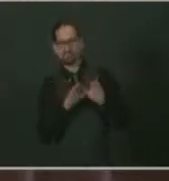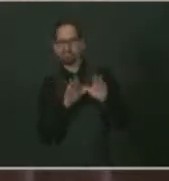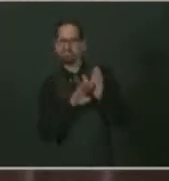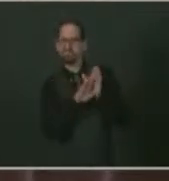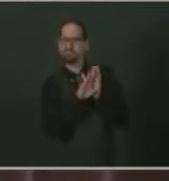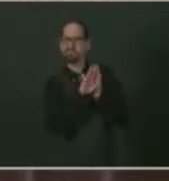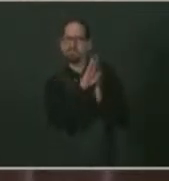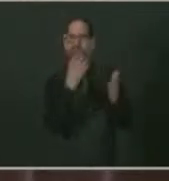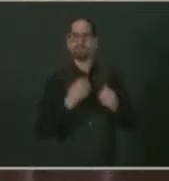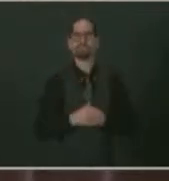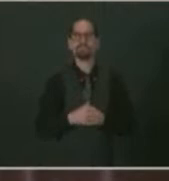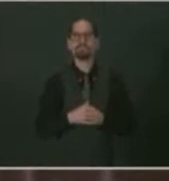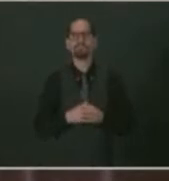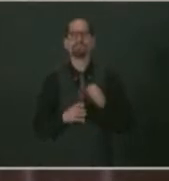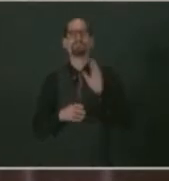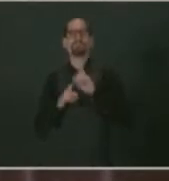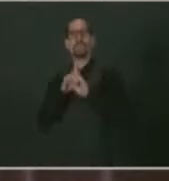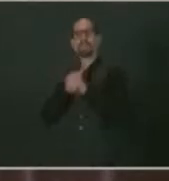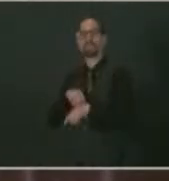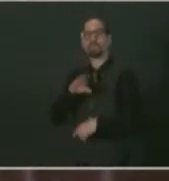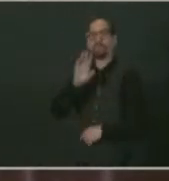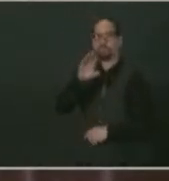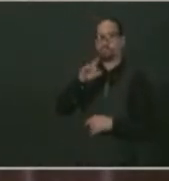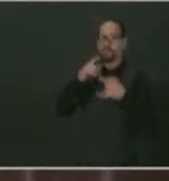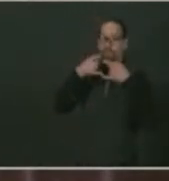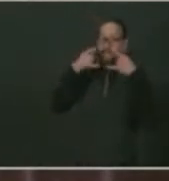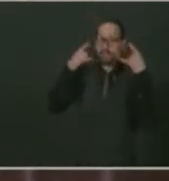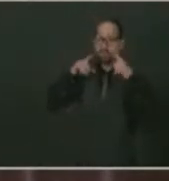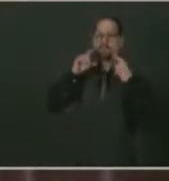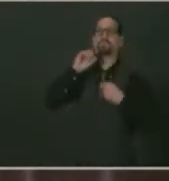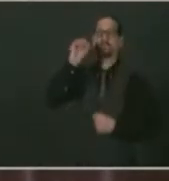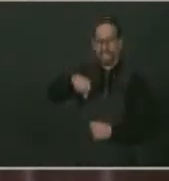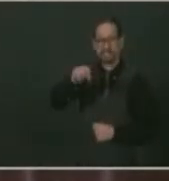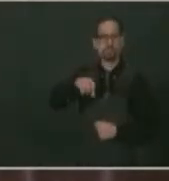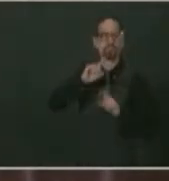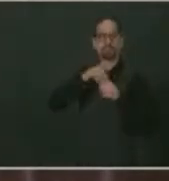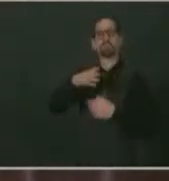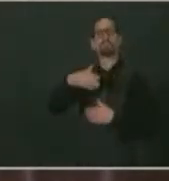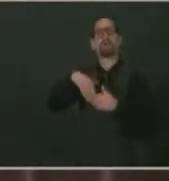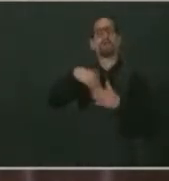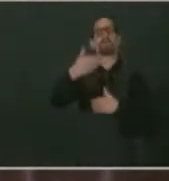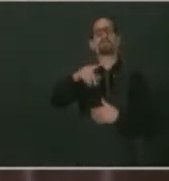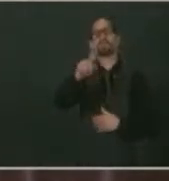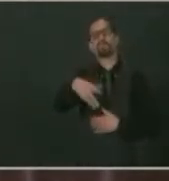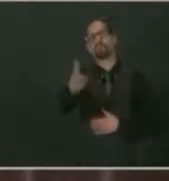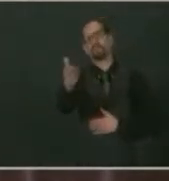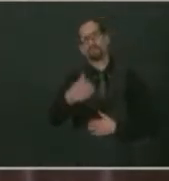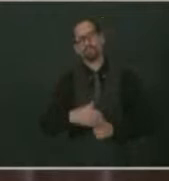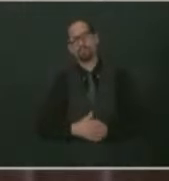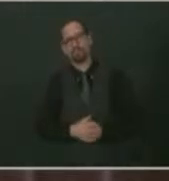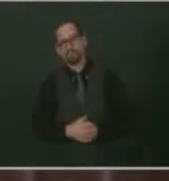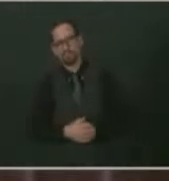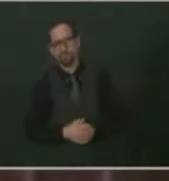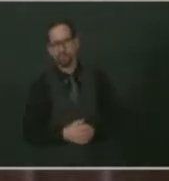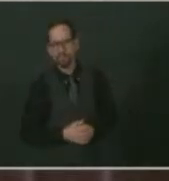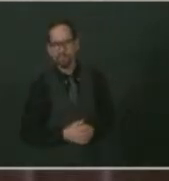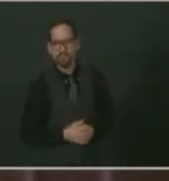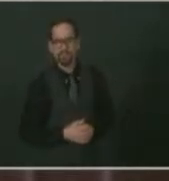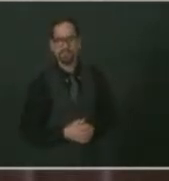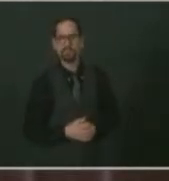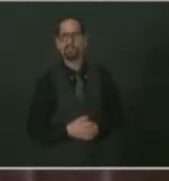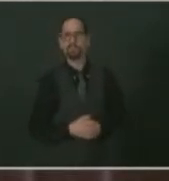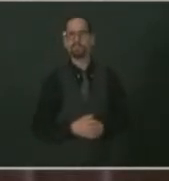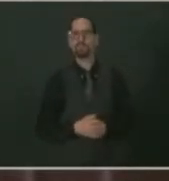Masks are effective. We can go to the next question, Brian. How far along or how much of the current eligibility age group has